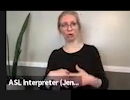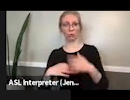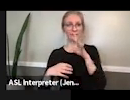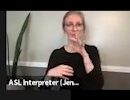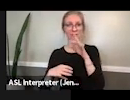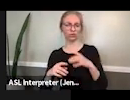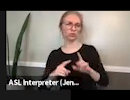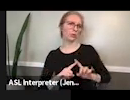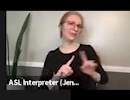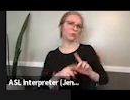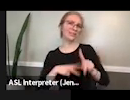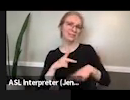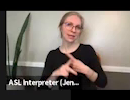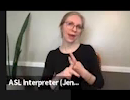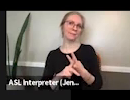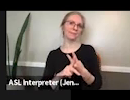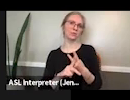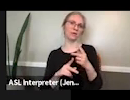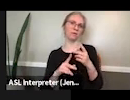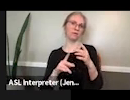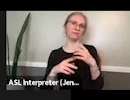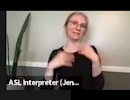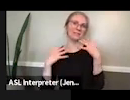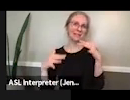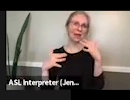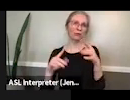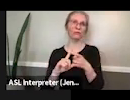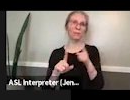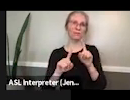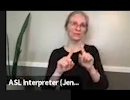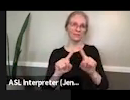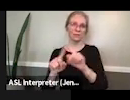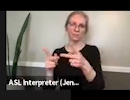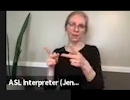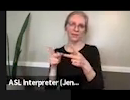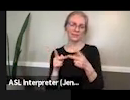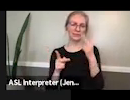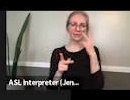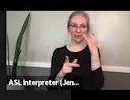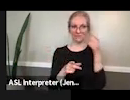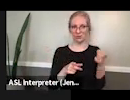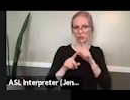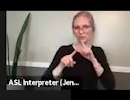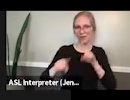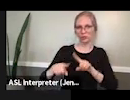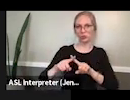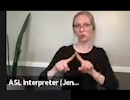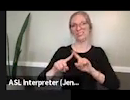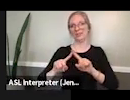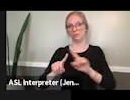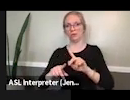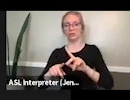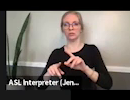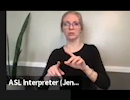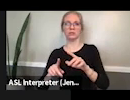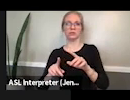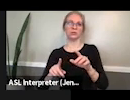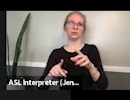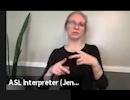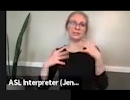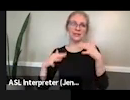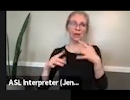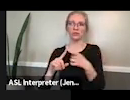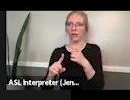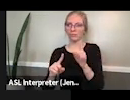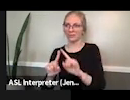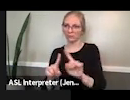sound sources. Come at him and see if he responds differently to different kinds of sound sources, not only male and female